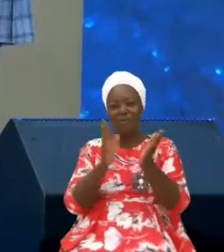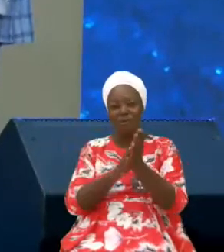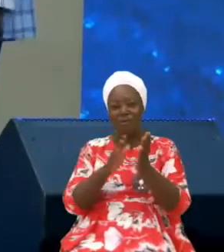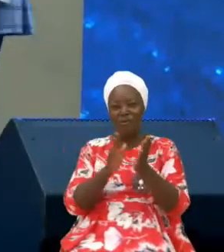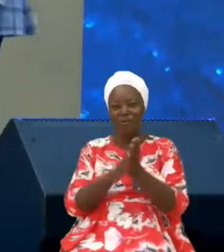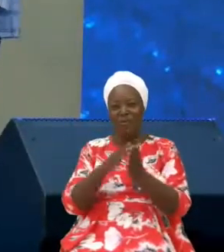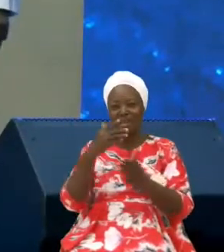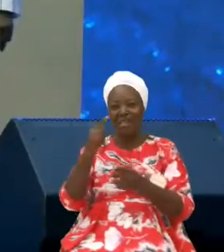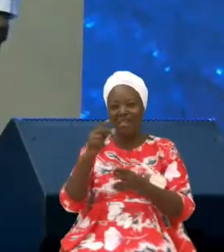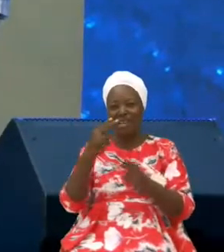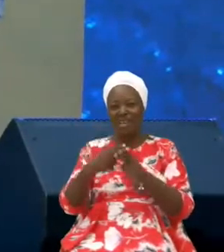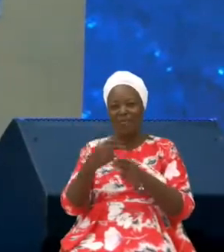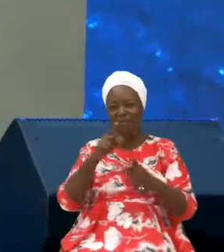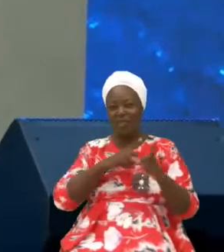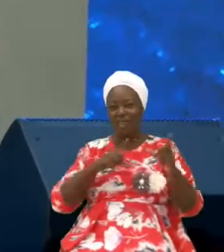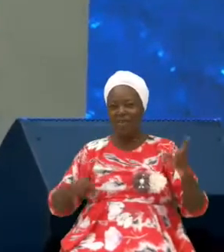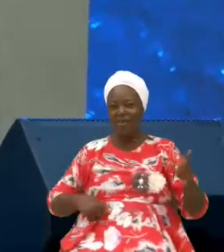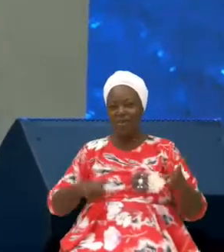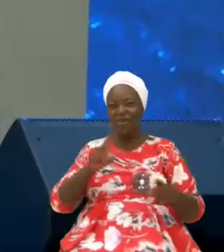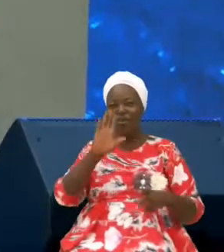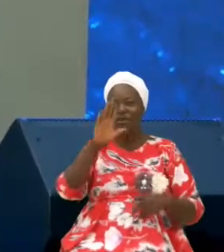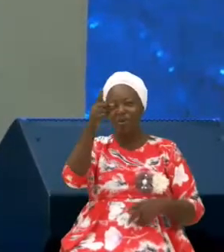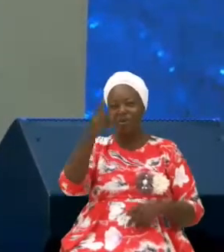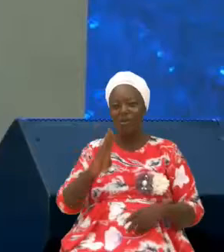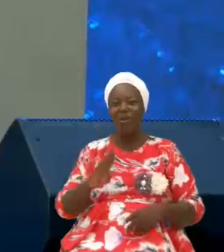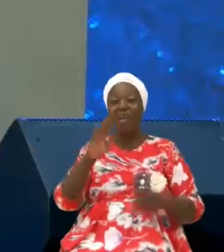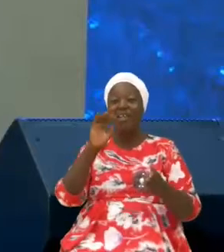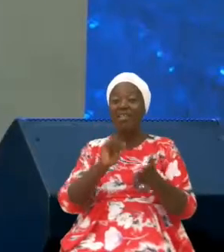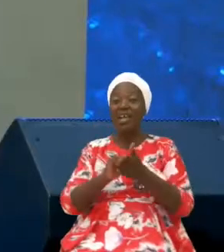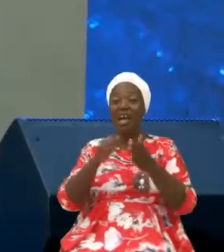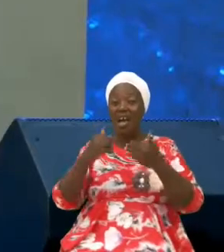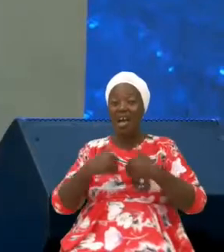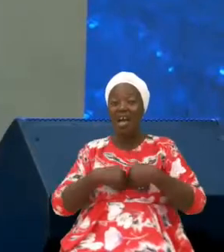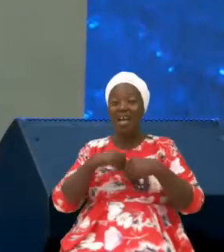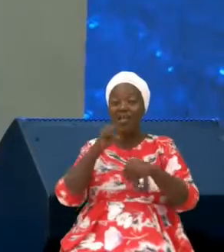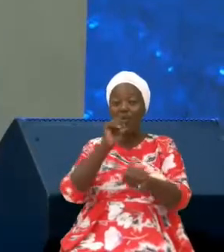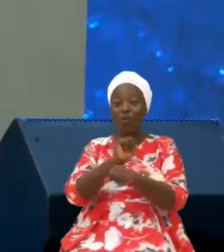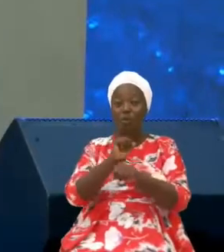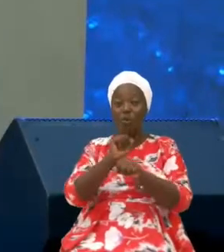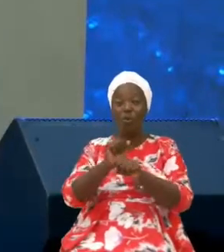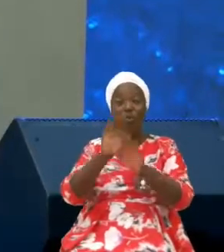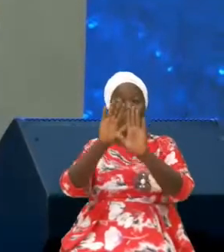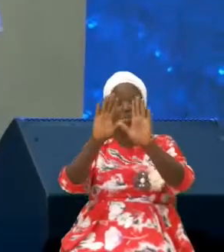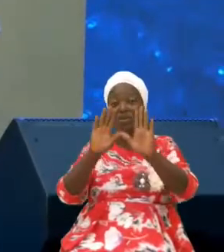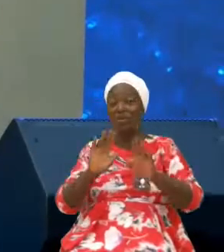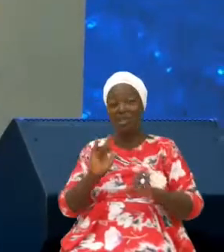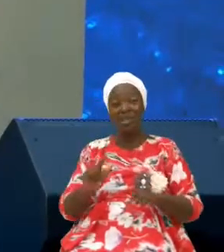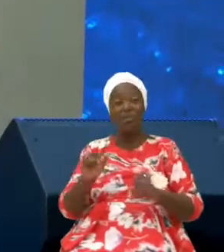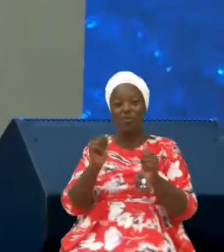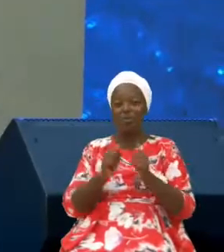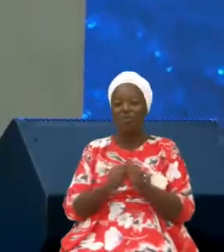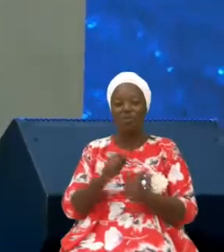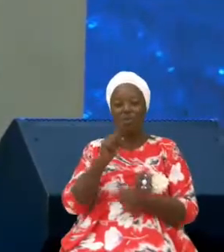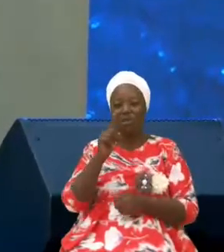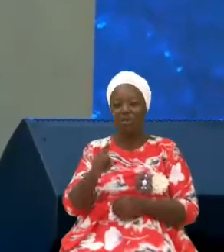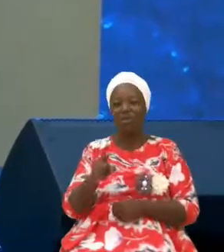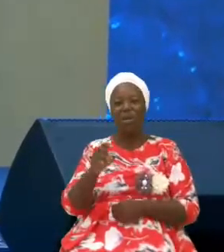Satisfied, and praise the name of the Lord your God that has